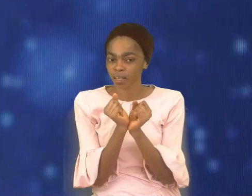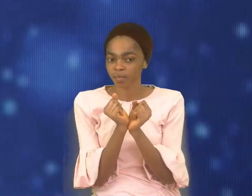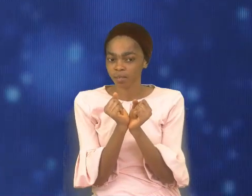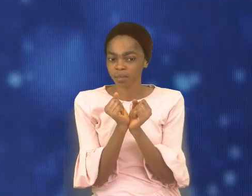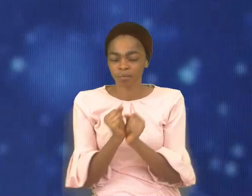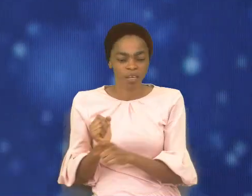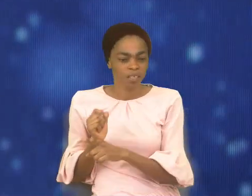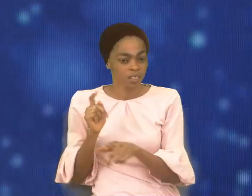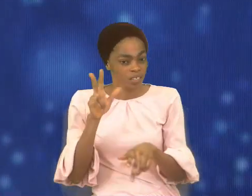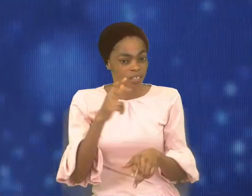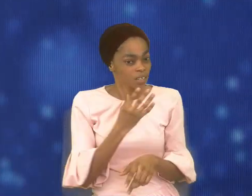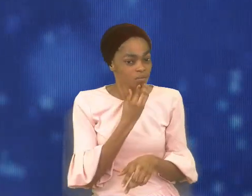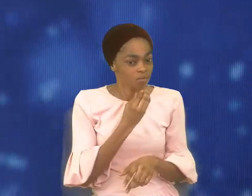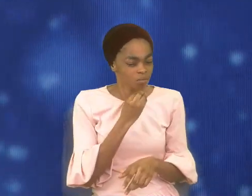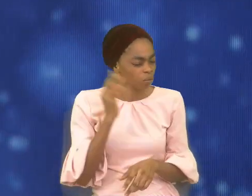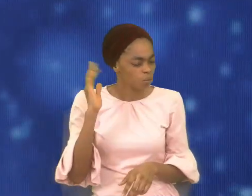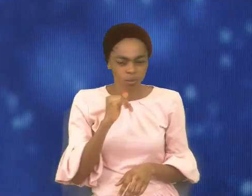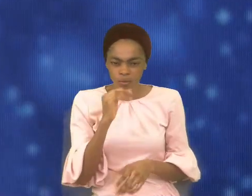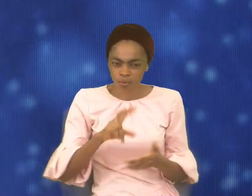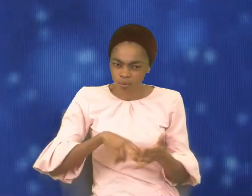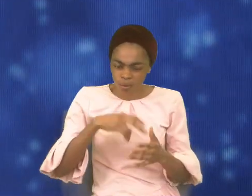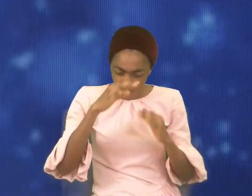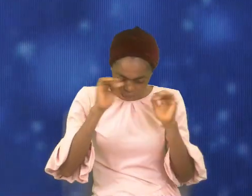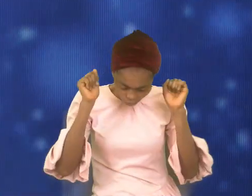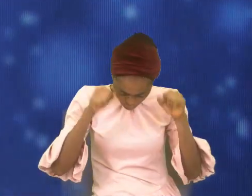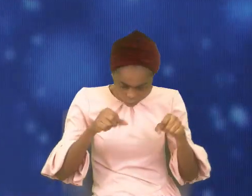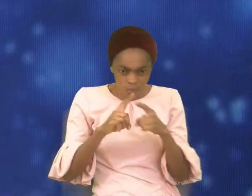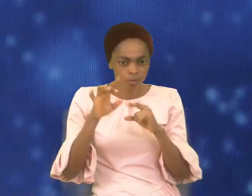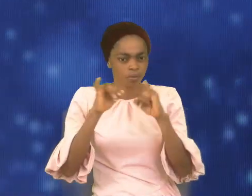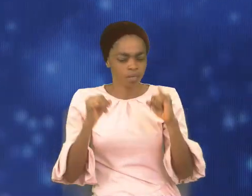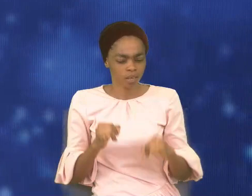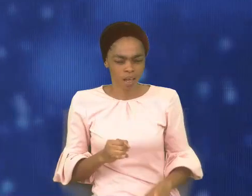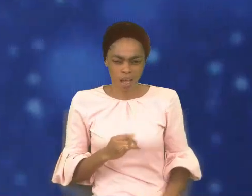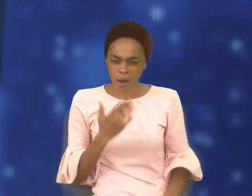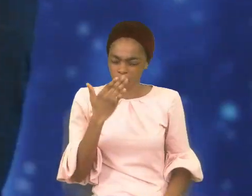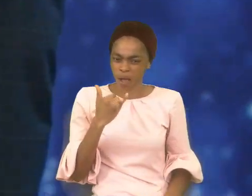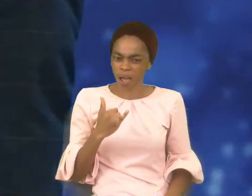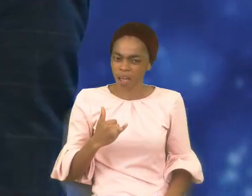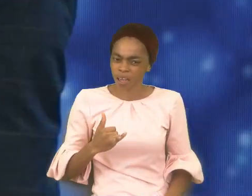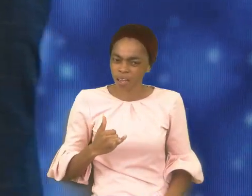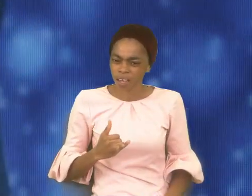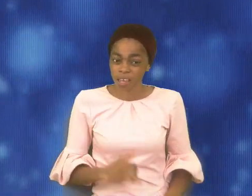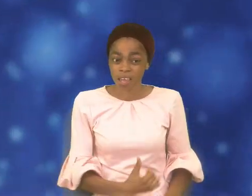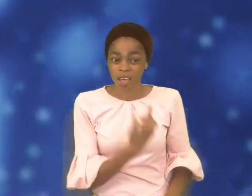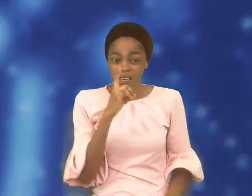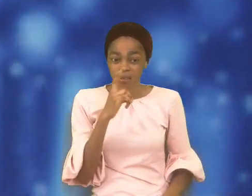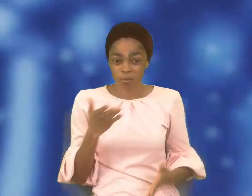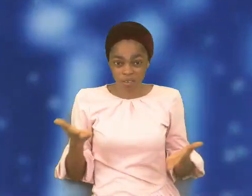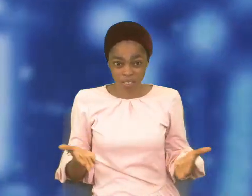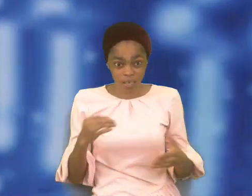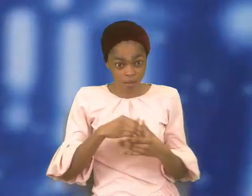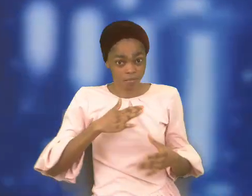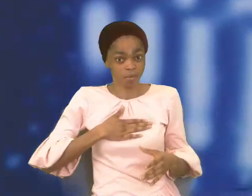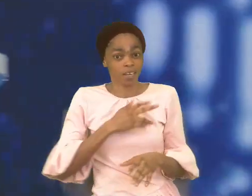said, watch. Is there anybody here in my empire that will exalt